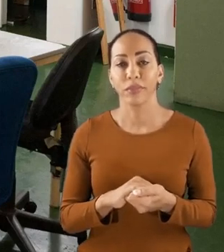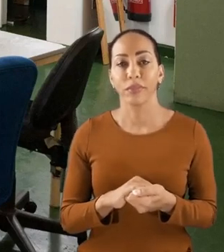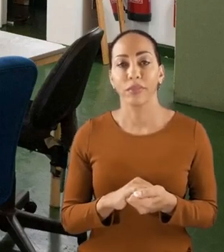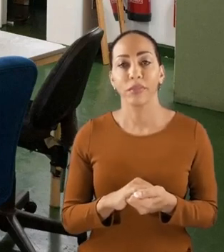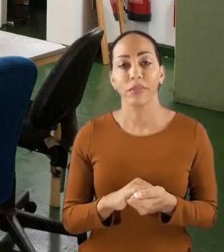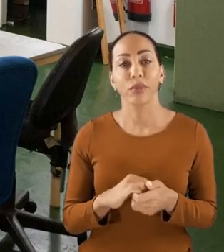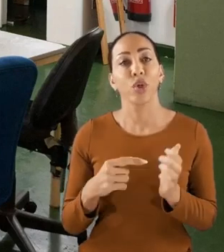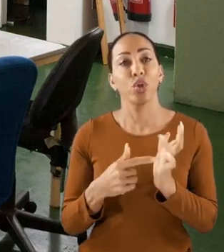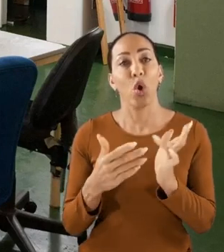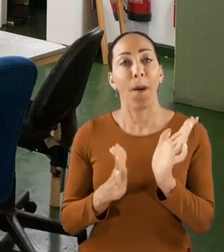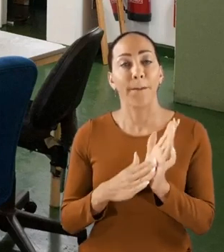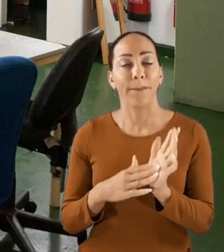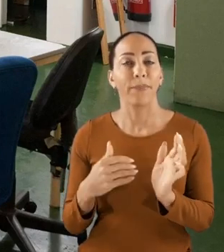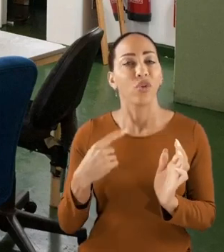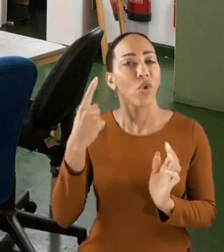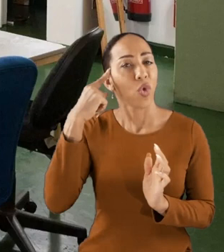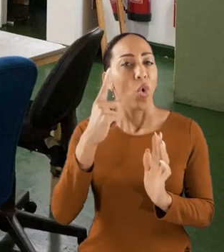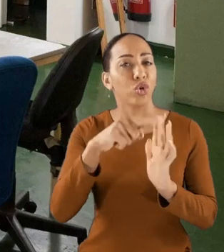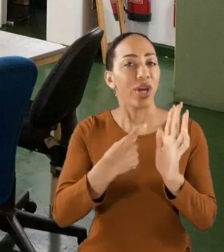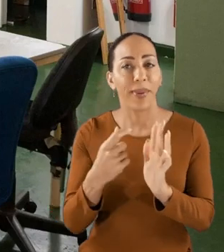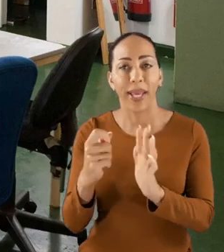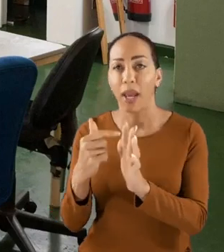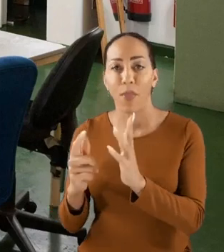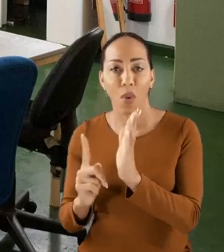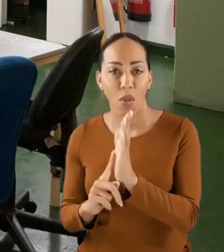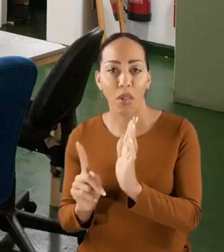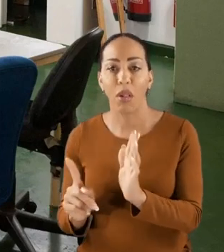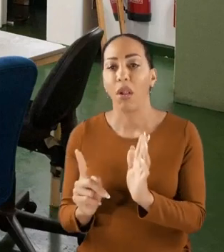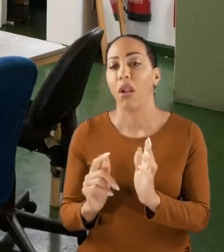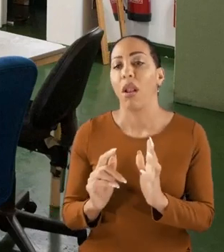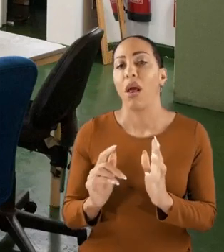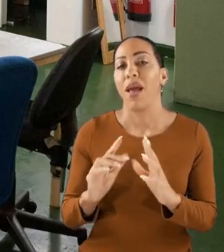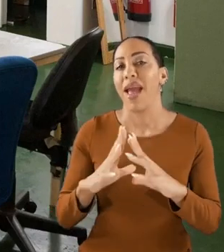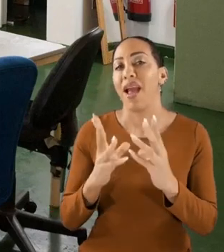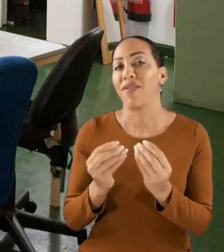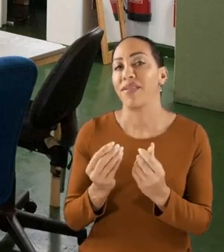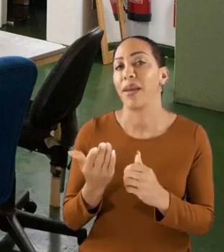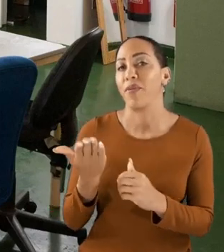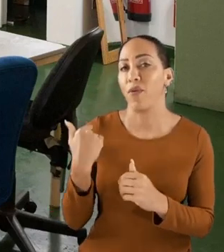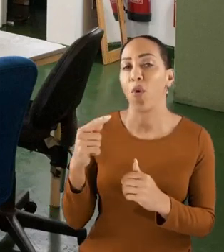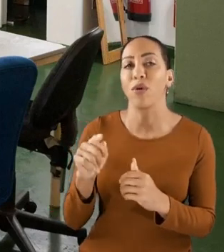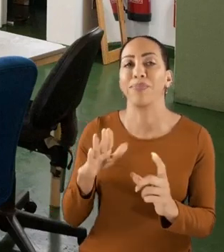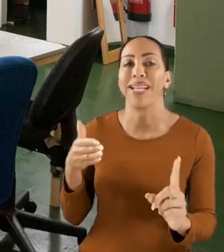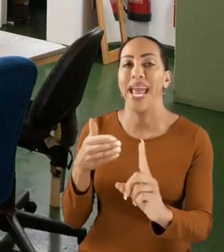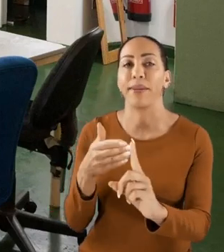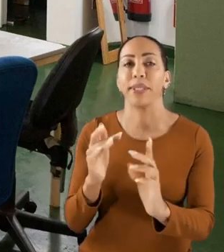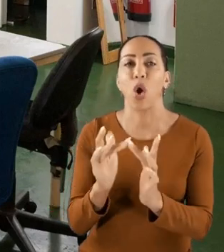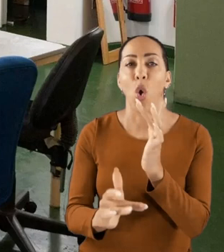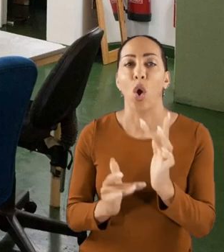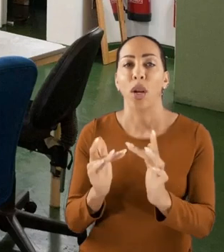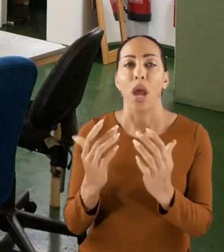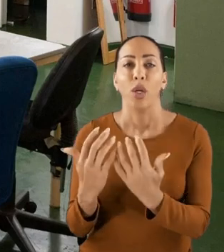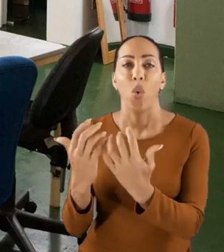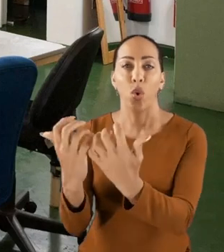Just a thought, Jamie and Paul, whereas before everything we've done has been for an online